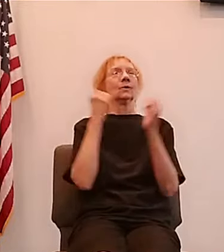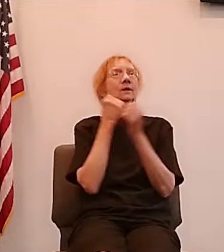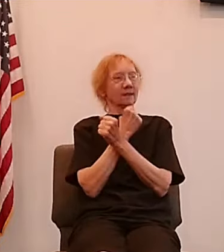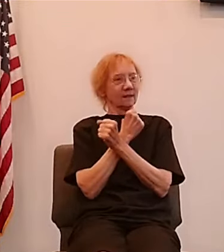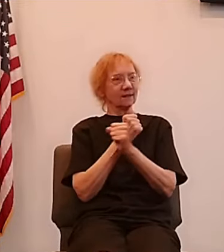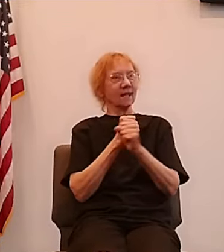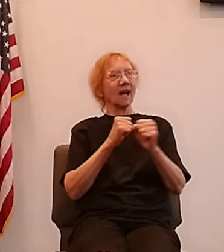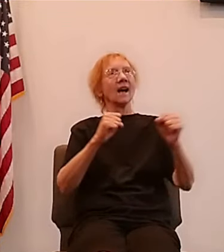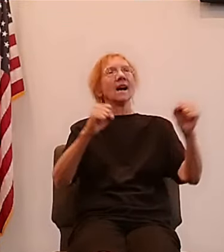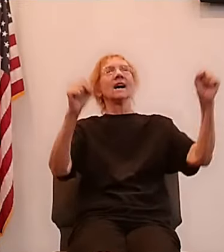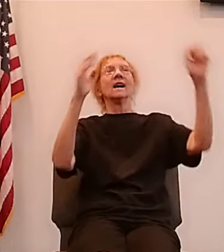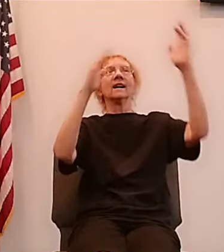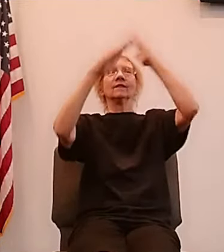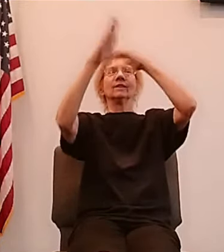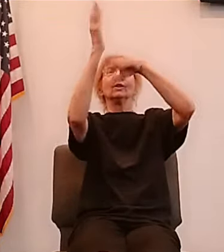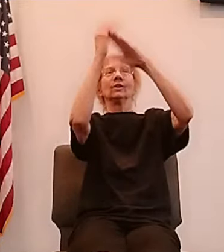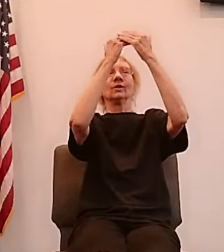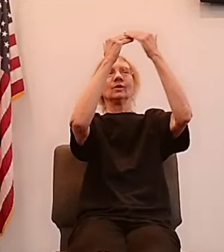safe to